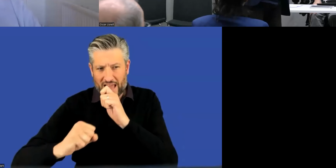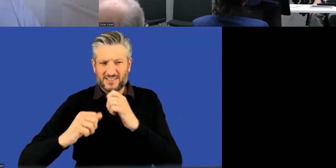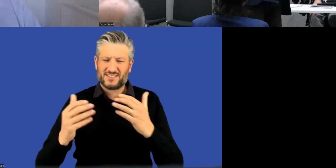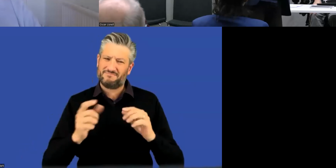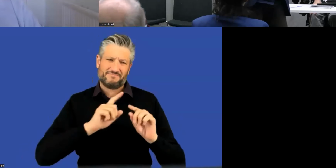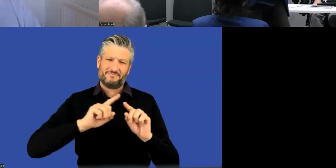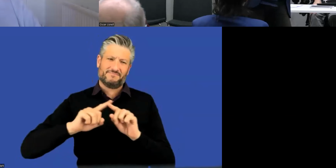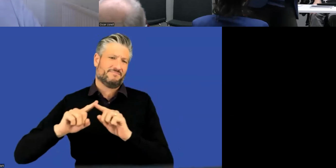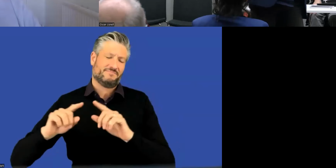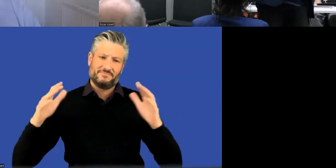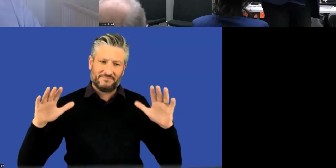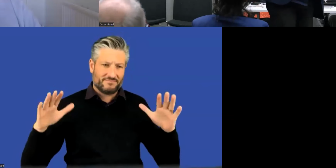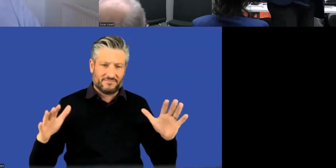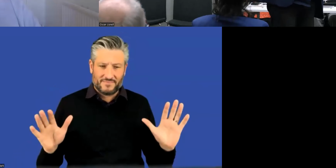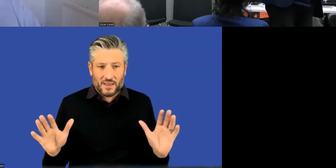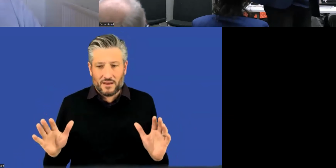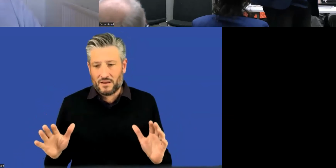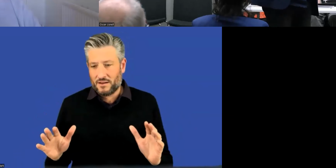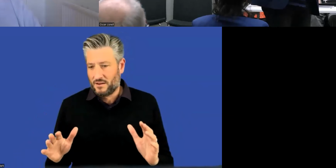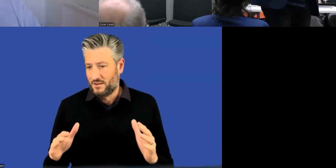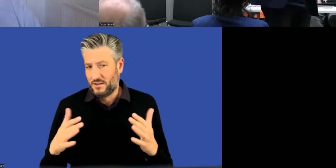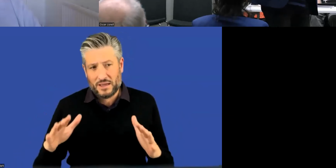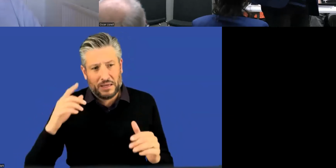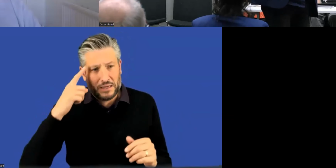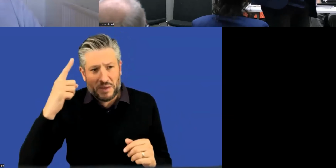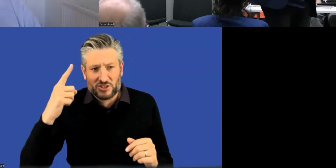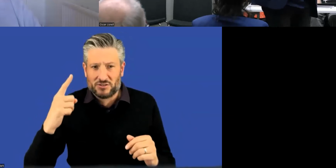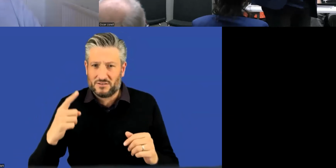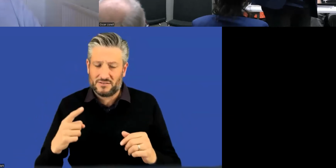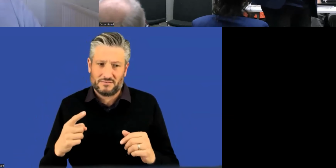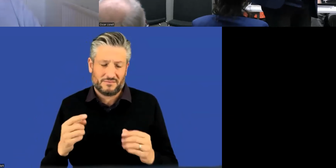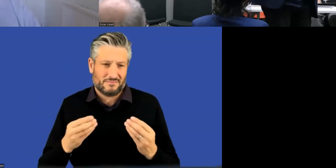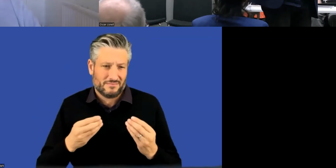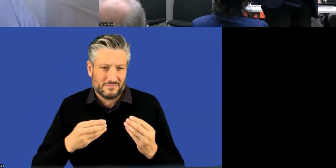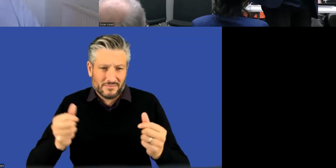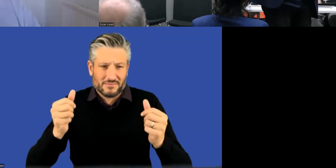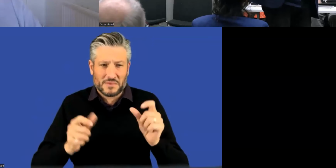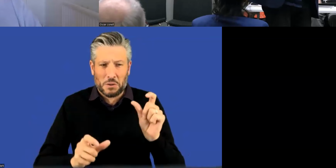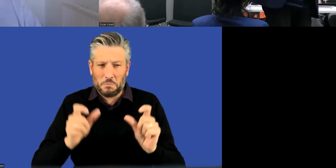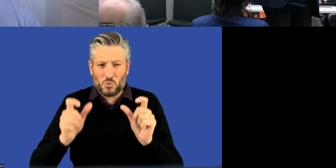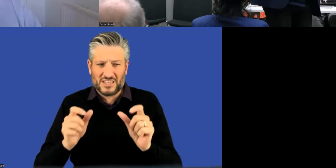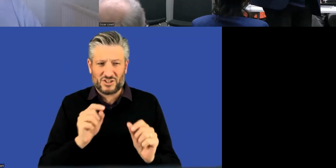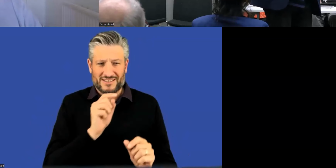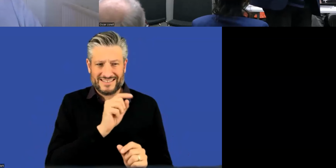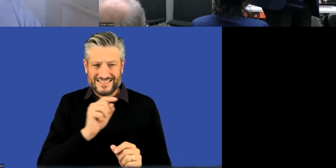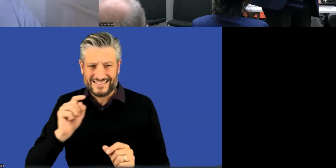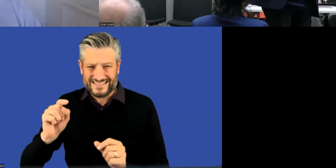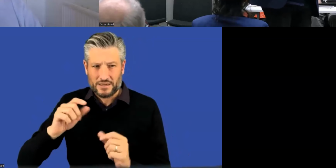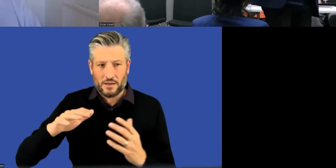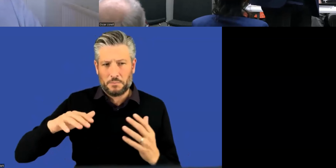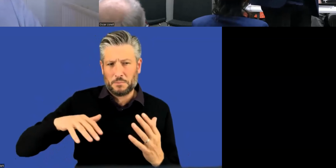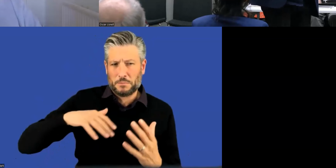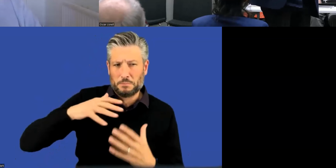life, it's as if, Yehudi Menuhin and got mixed up with Stefan Grappelli, or that Eric Clapton and John Williams somehow